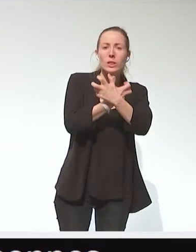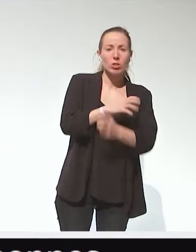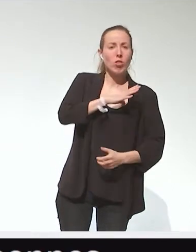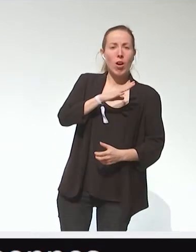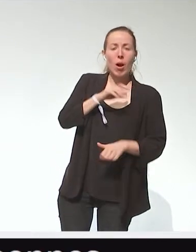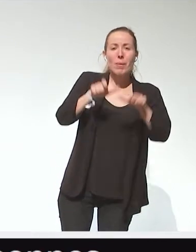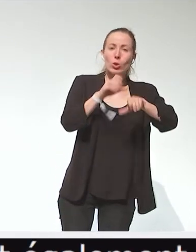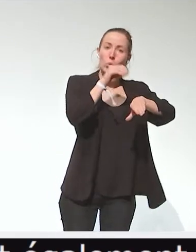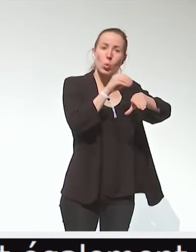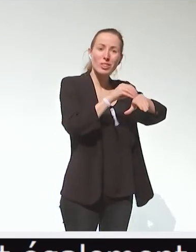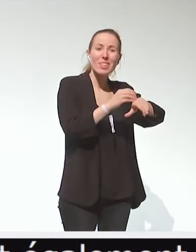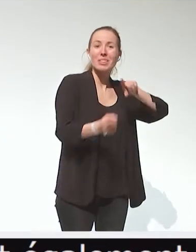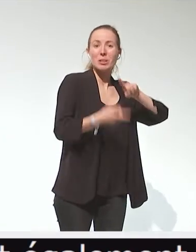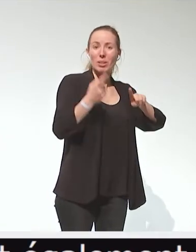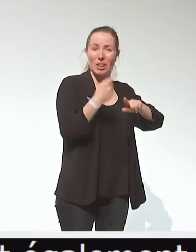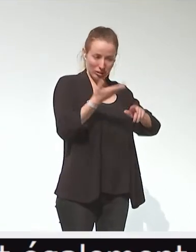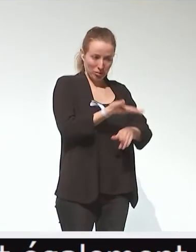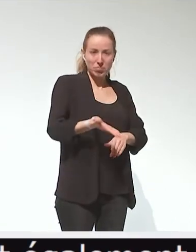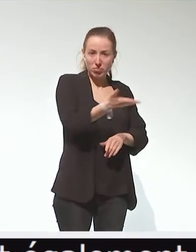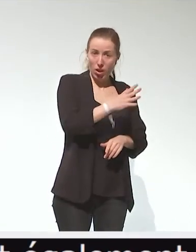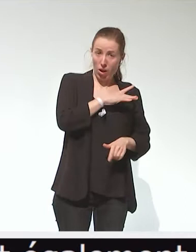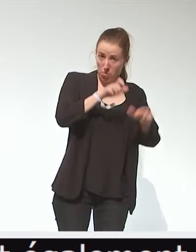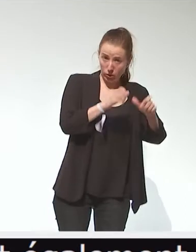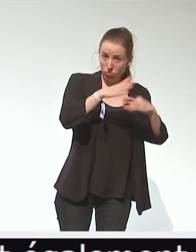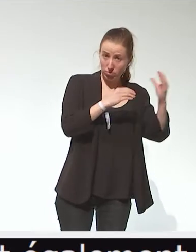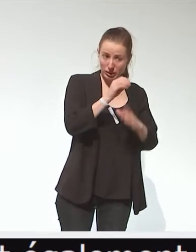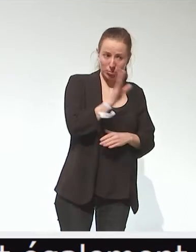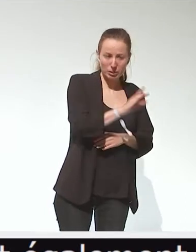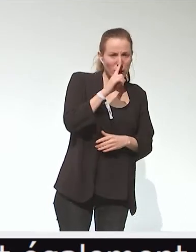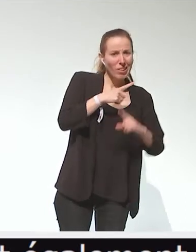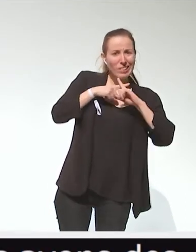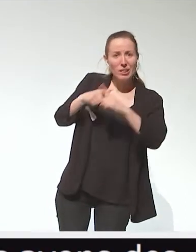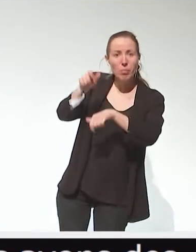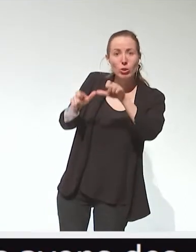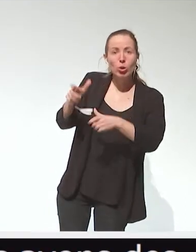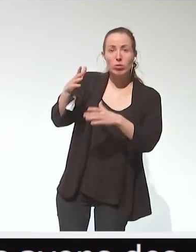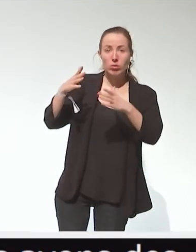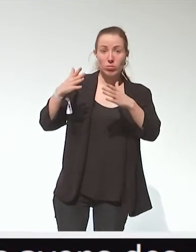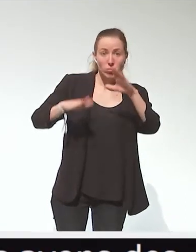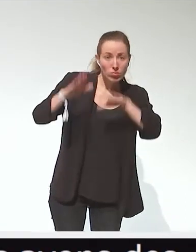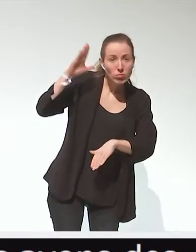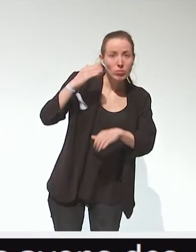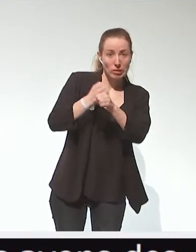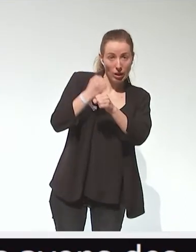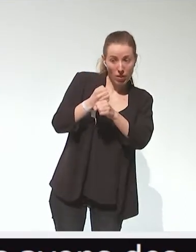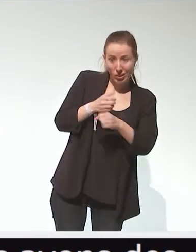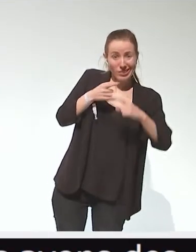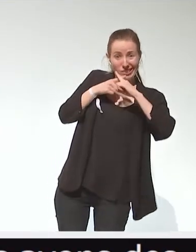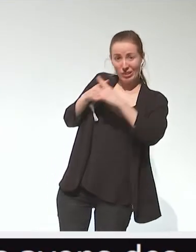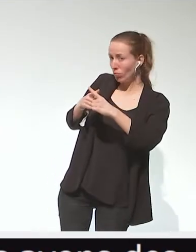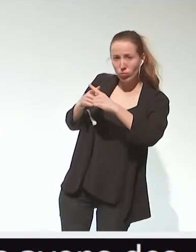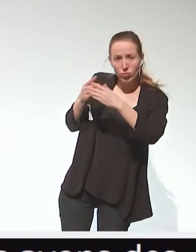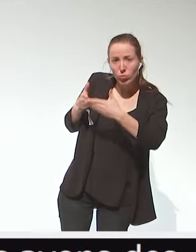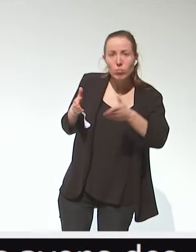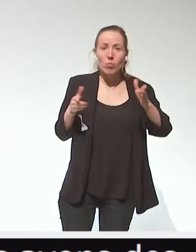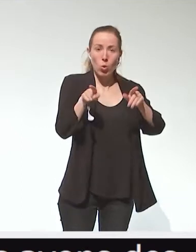only, but also for the employers. Employers need also counselors in the integration of people with disabilities. So these